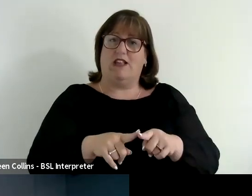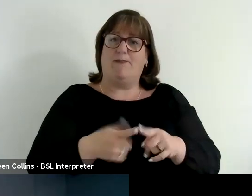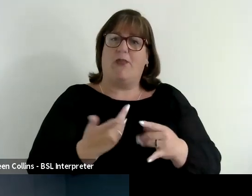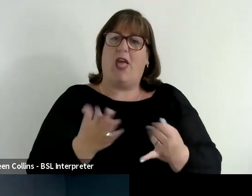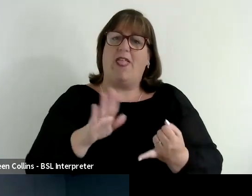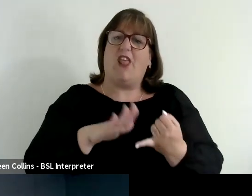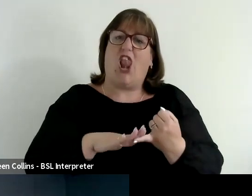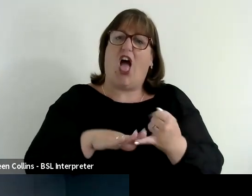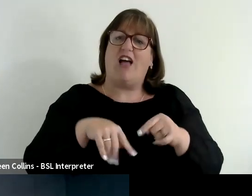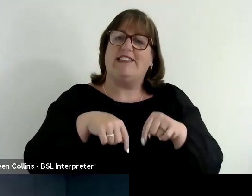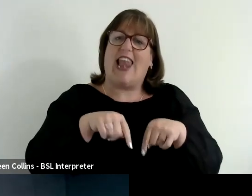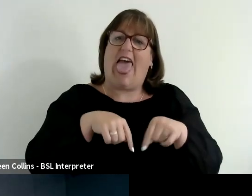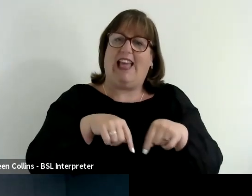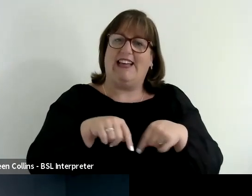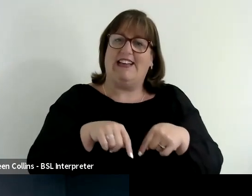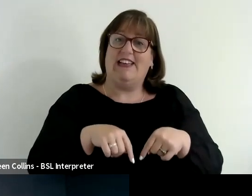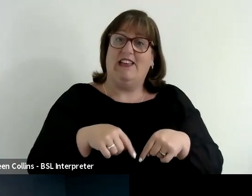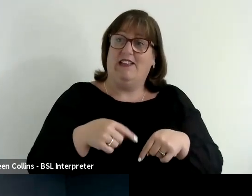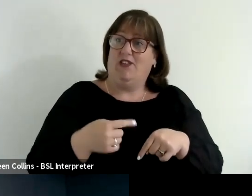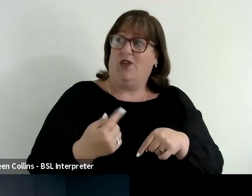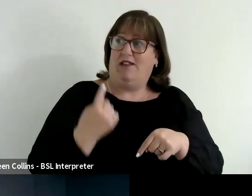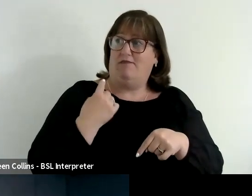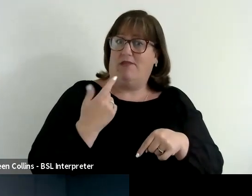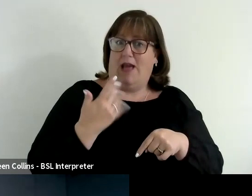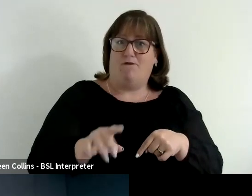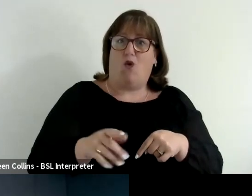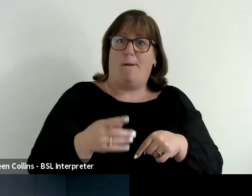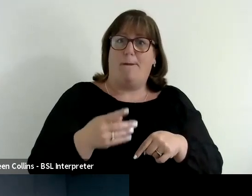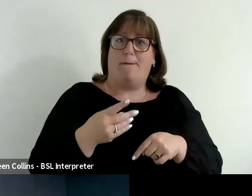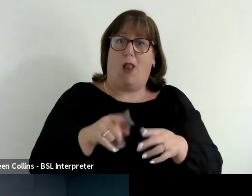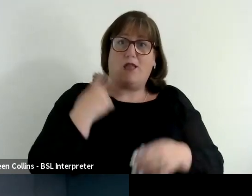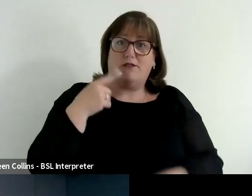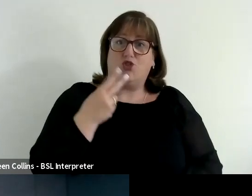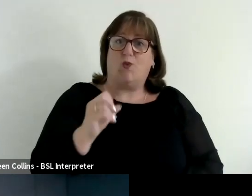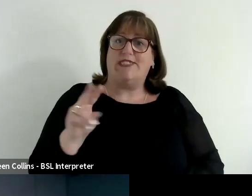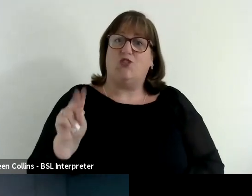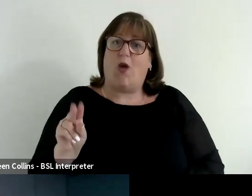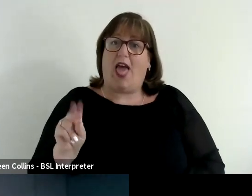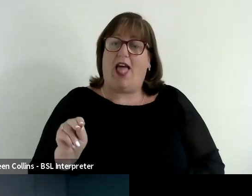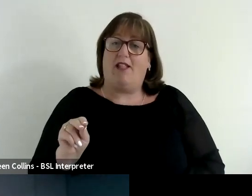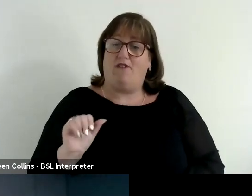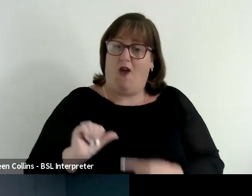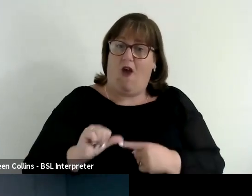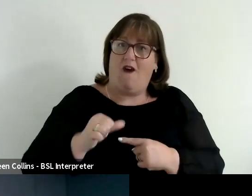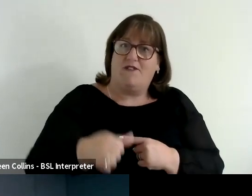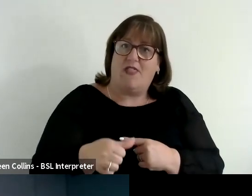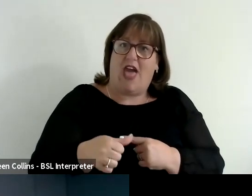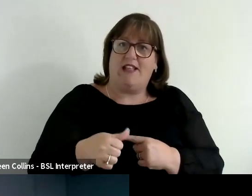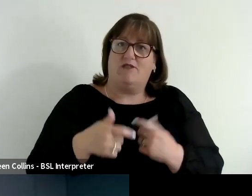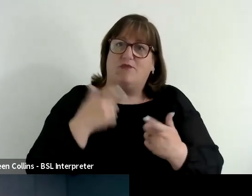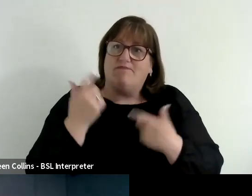2012. And since then, yeah, we've been able to find, you know, opportunities and embrace